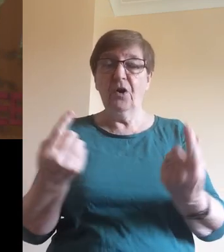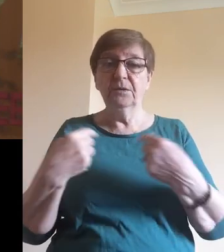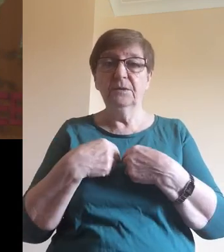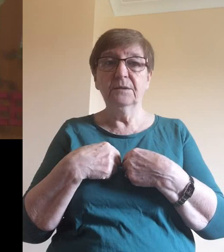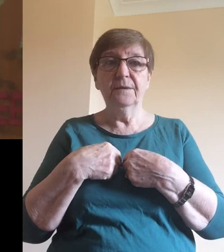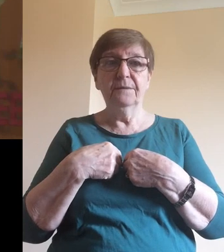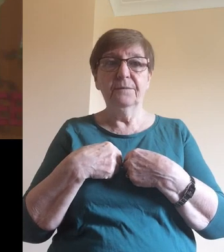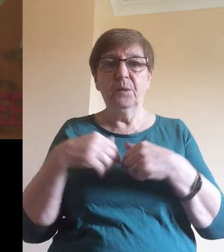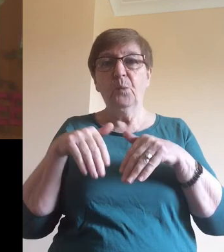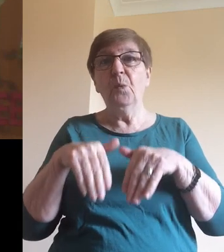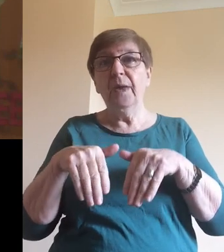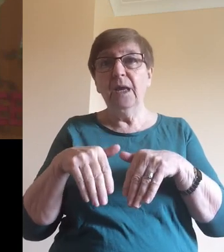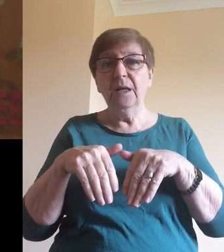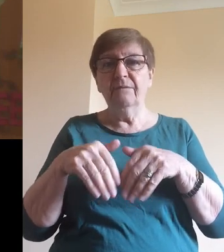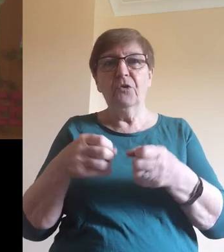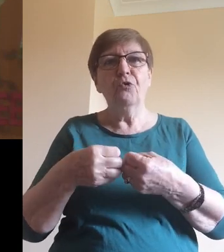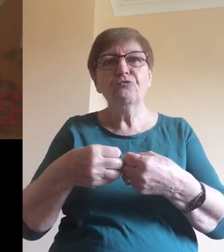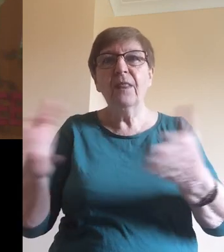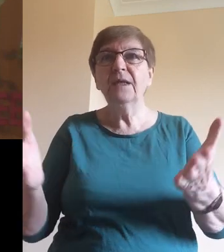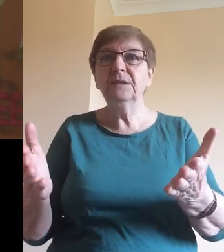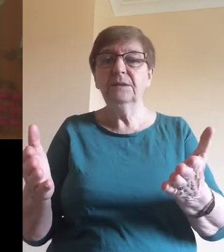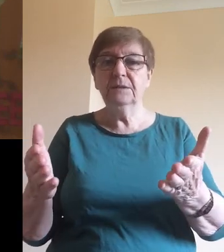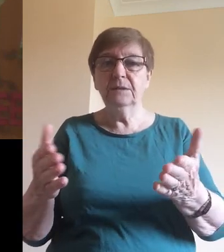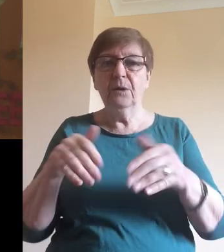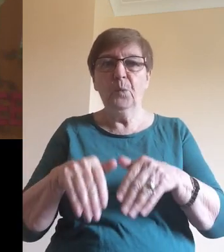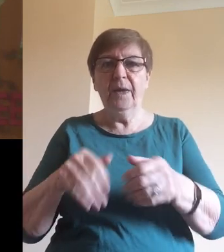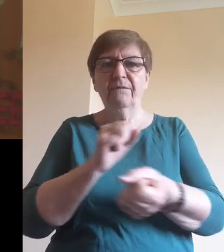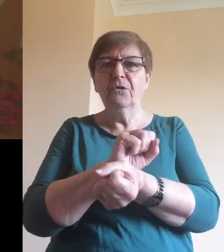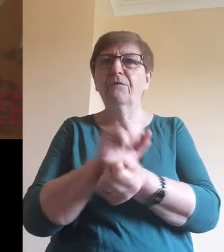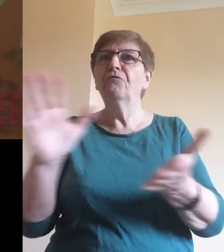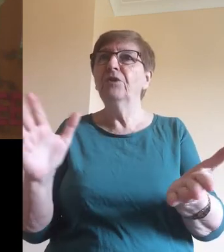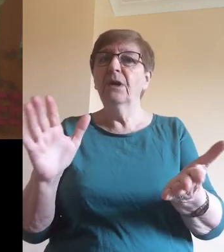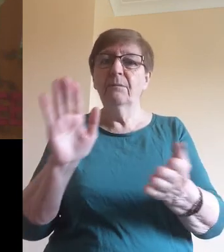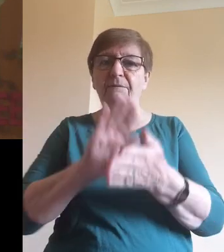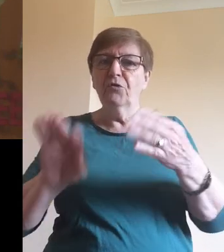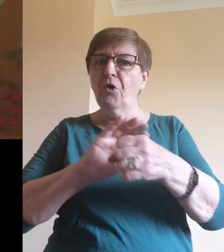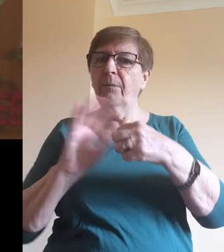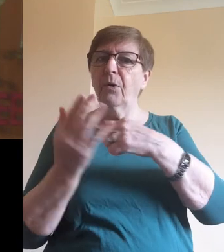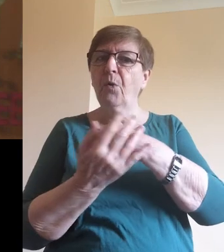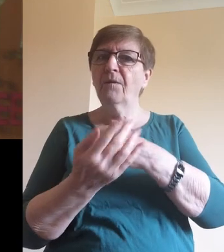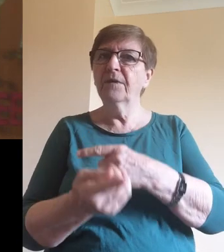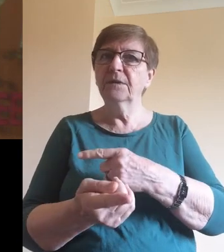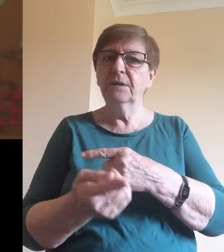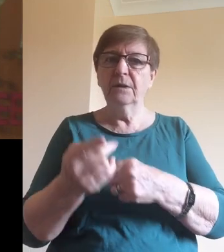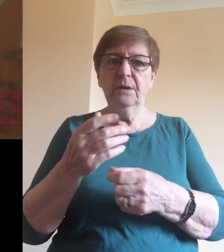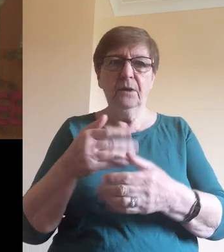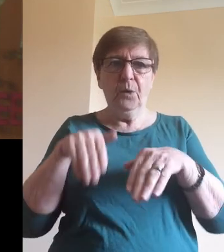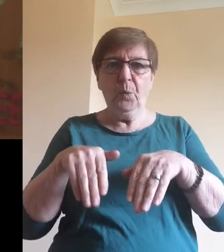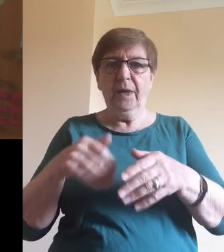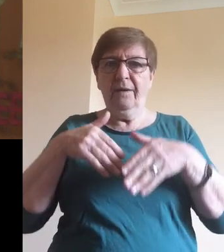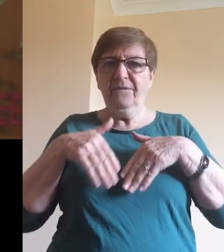And we wait for the release. We wait for the freedom from COVID-19, for the fear to be taken